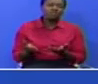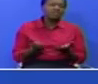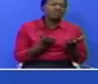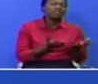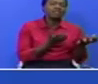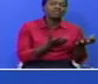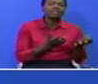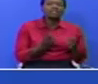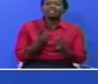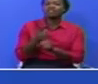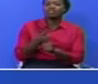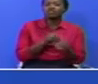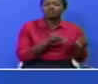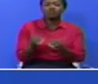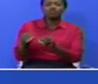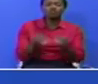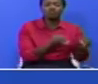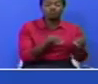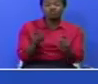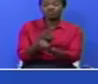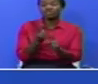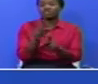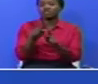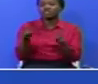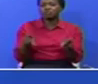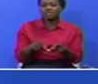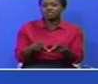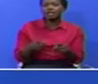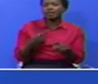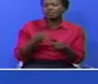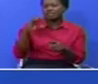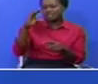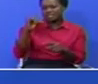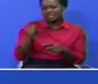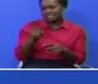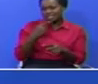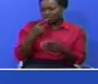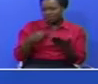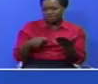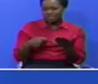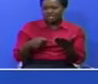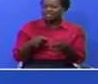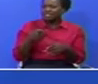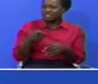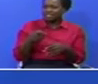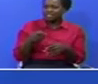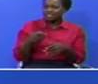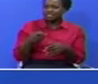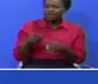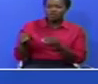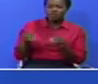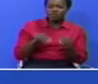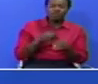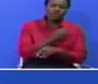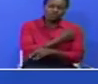at the port in Mombasa. Of course, the cabinet secretary, Cleopa Mailu, did indeed say that these mobile clinics were supposed